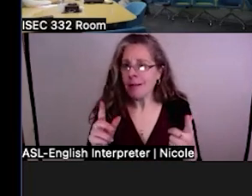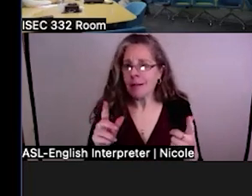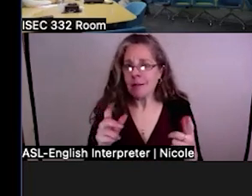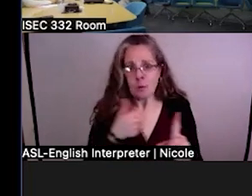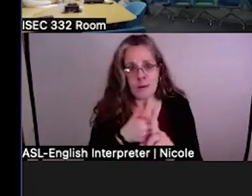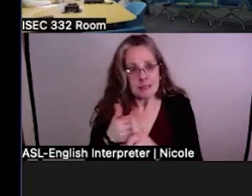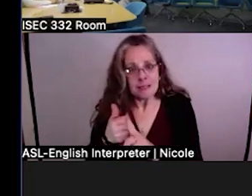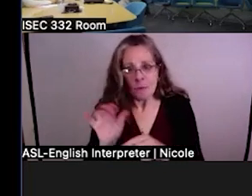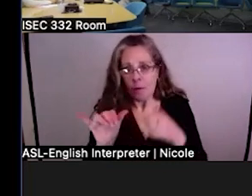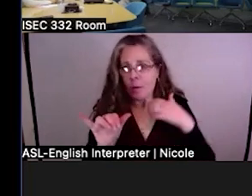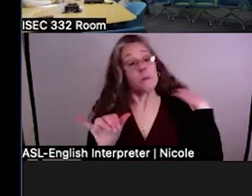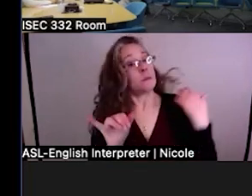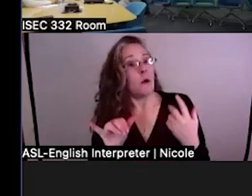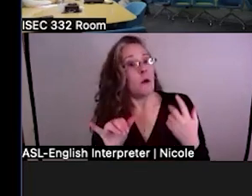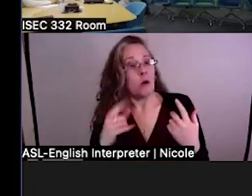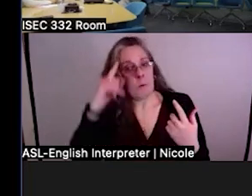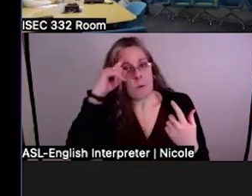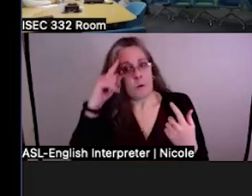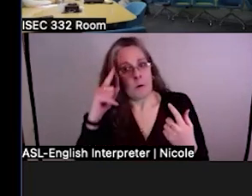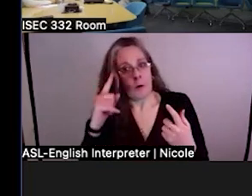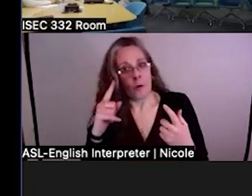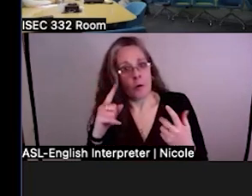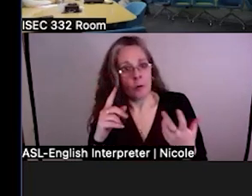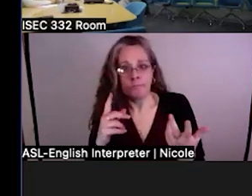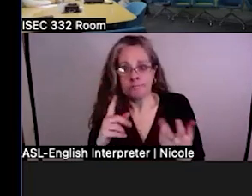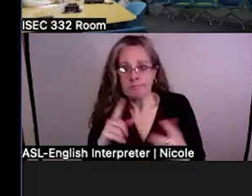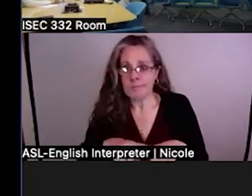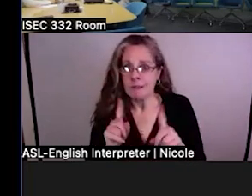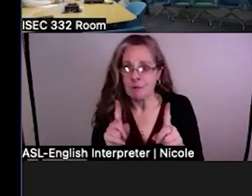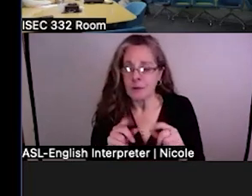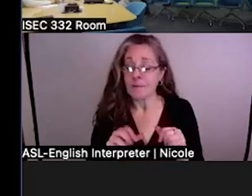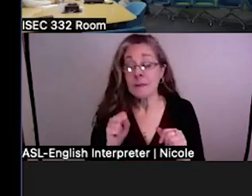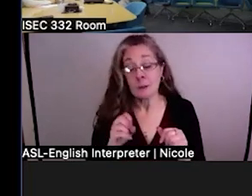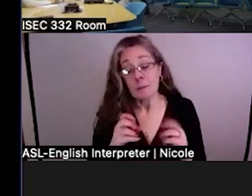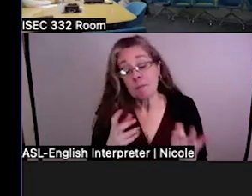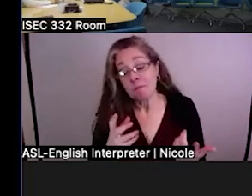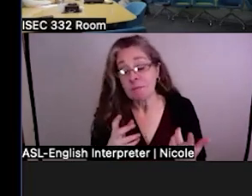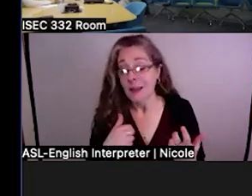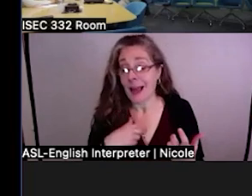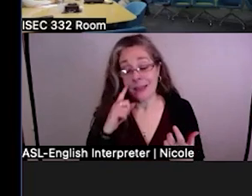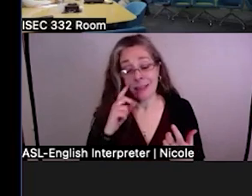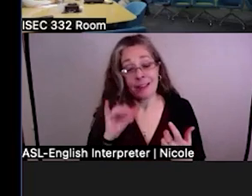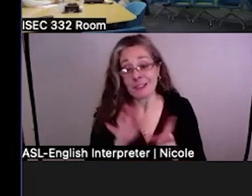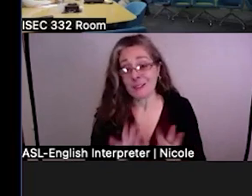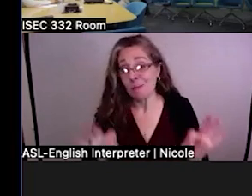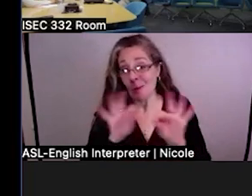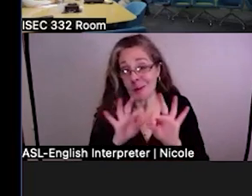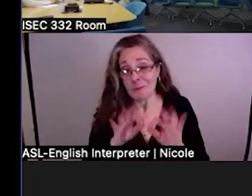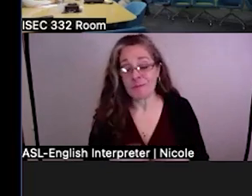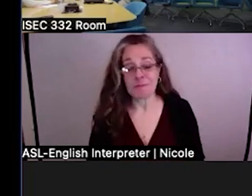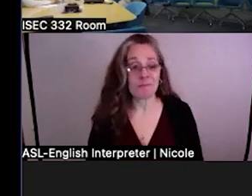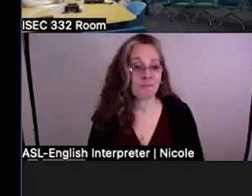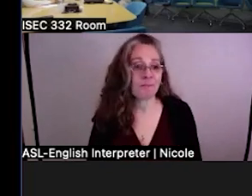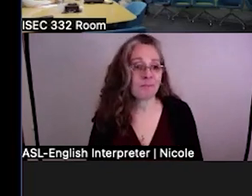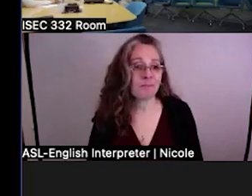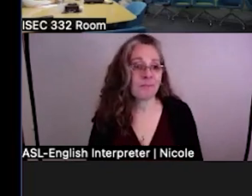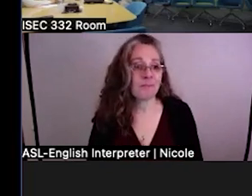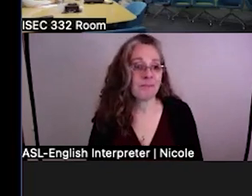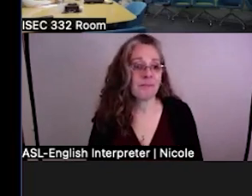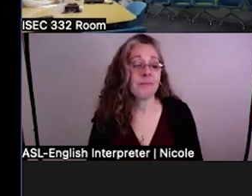that because I think it changes all of us in a good way. Okay, so I always start